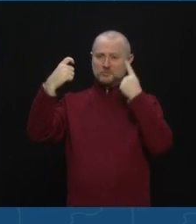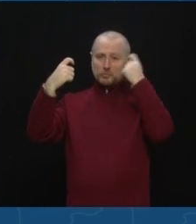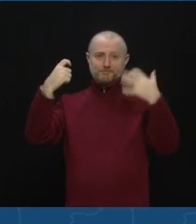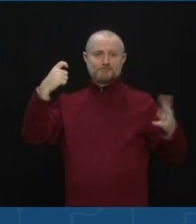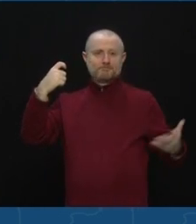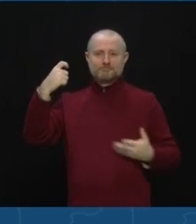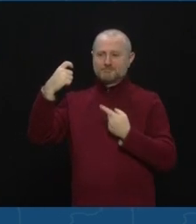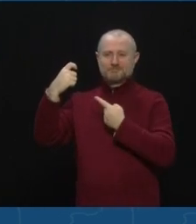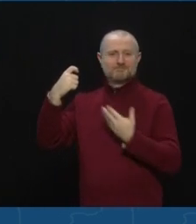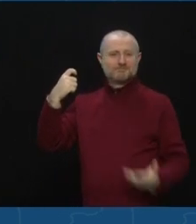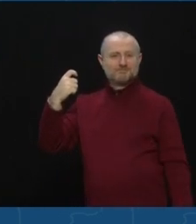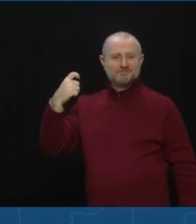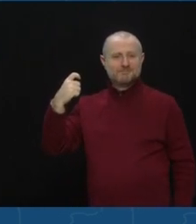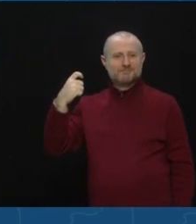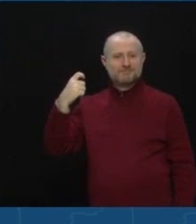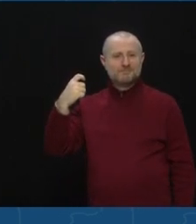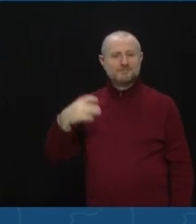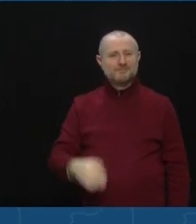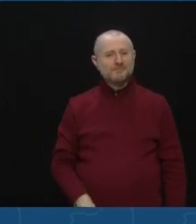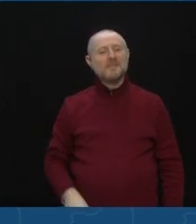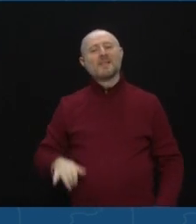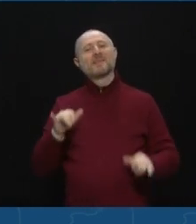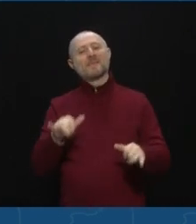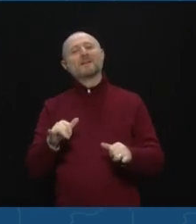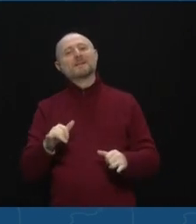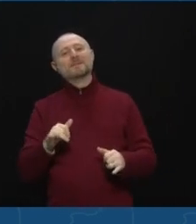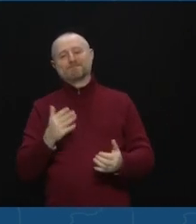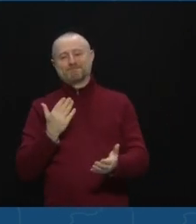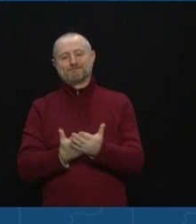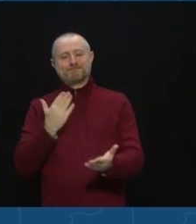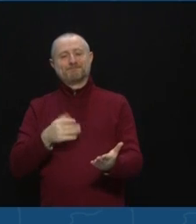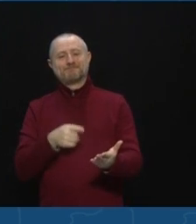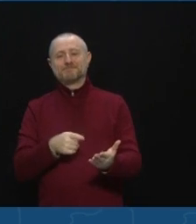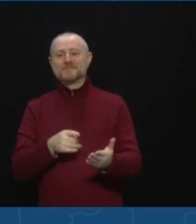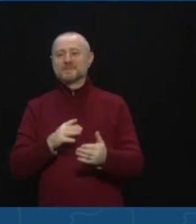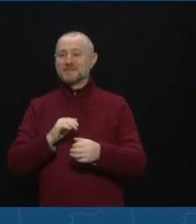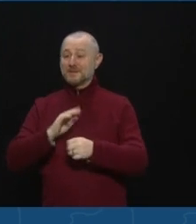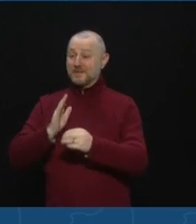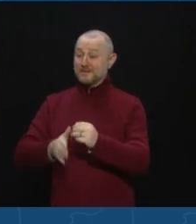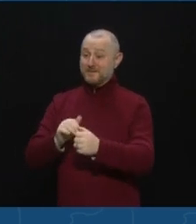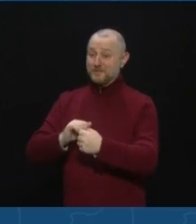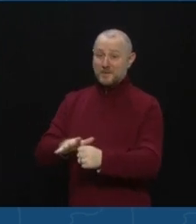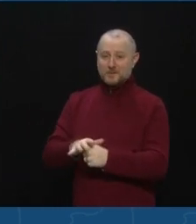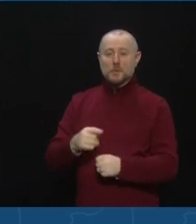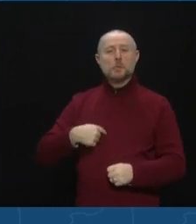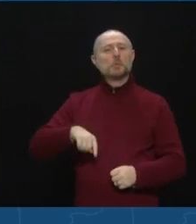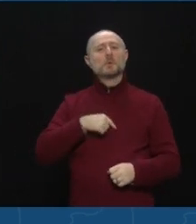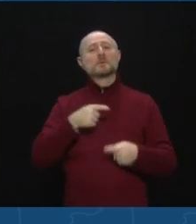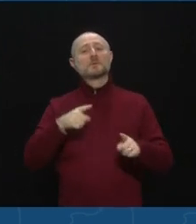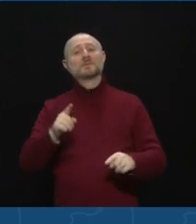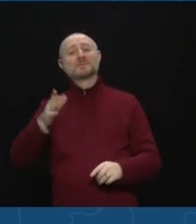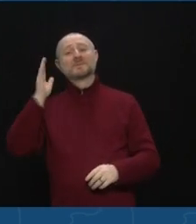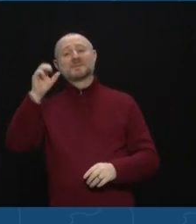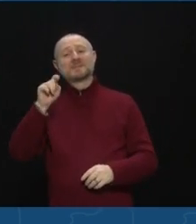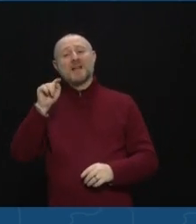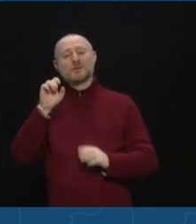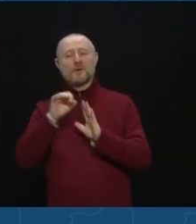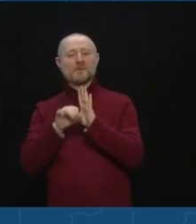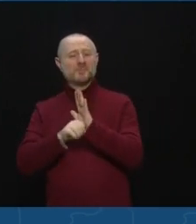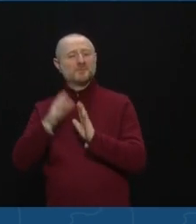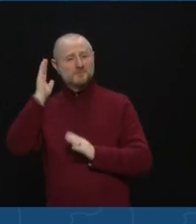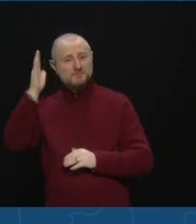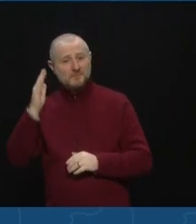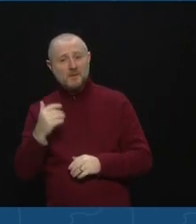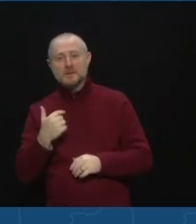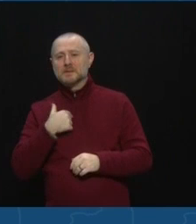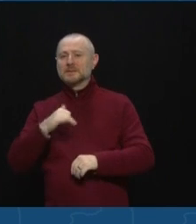that has been even more true as a result of this pandemic. As I said in my State of the State speech, it's time for a better,